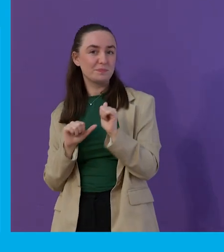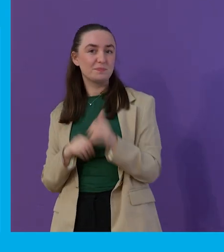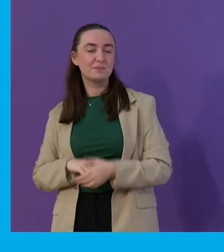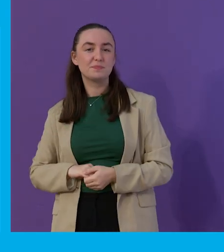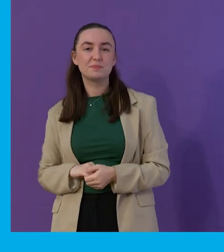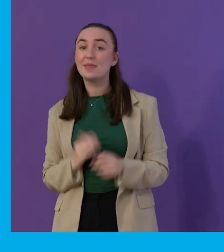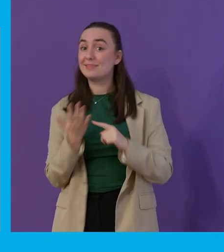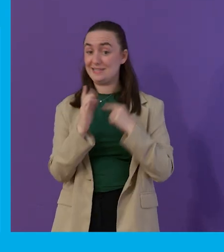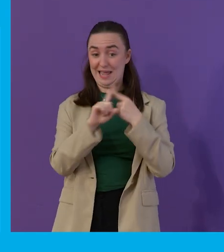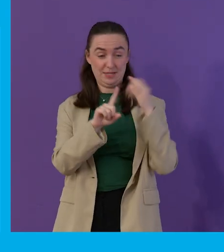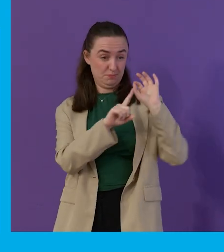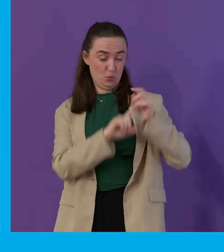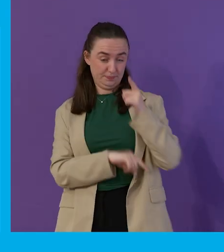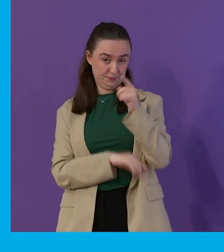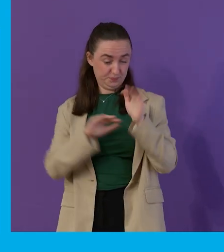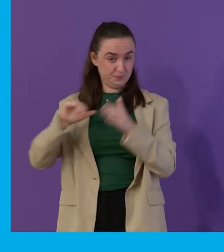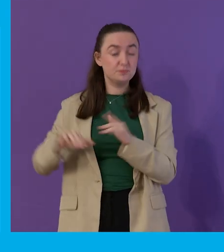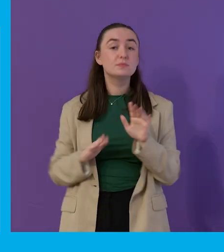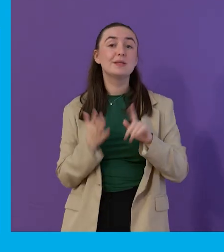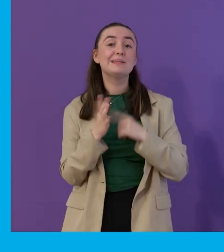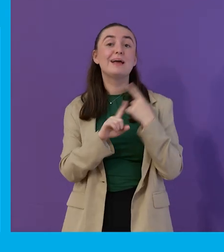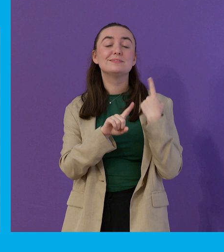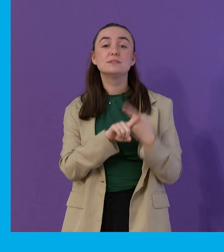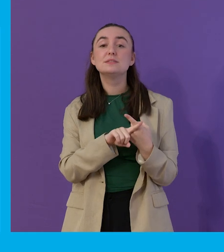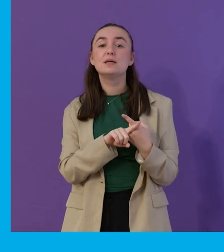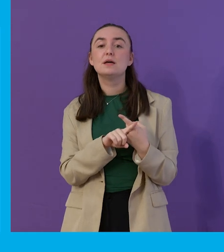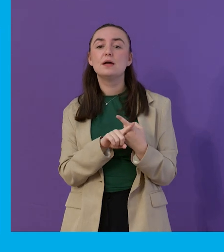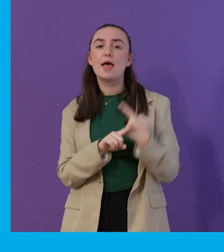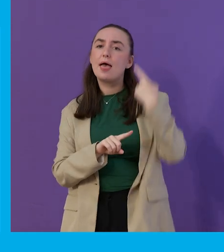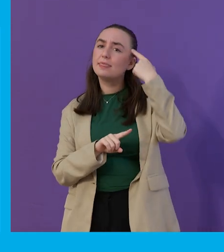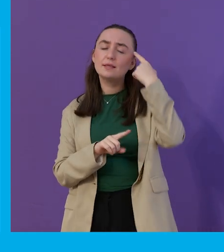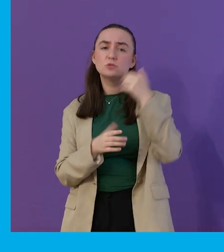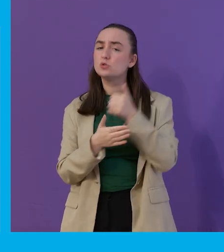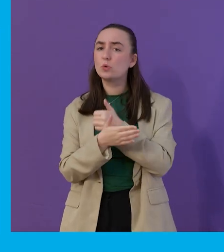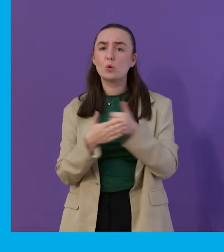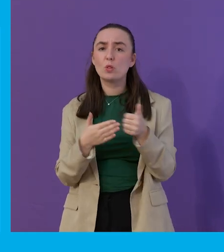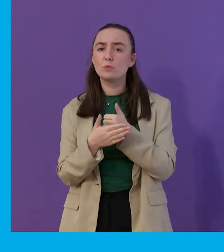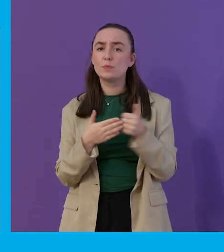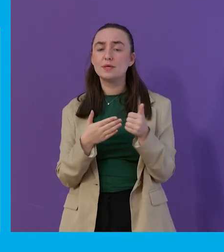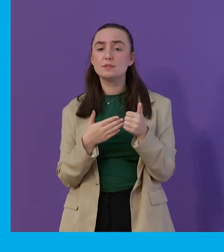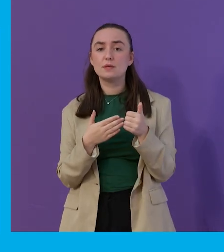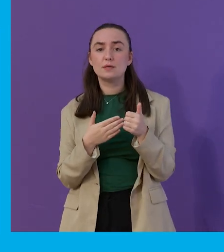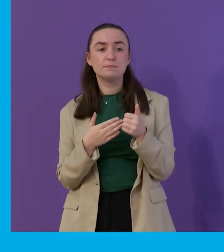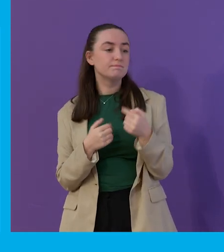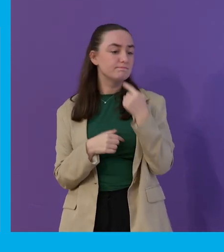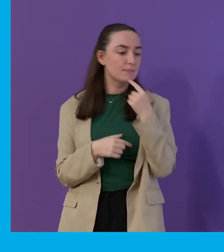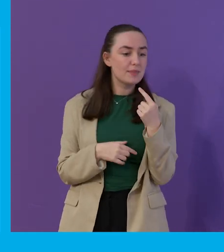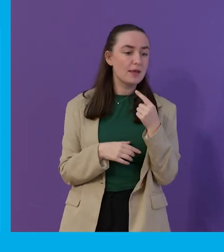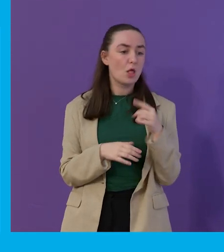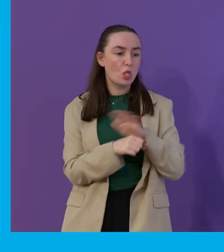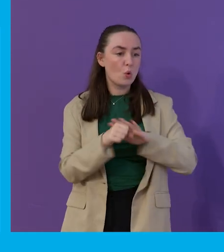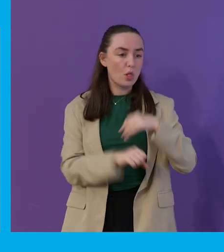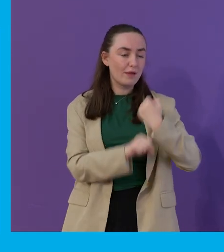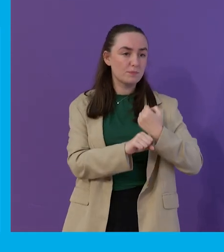Mrs. Packard's point is really, you know, I don't think this is so much about allowing local authorities to levy taxes,